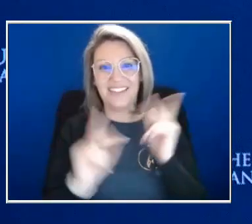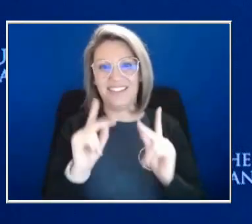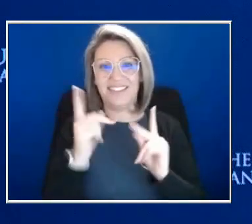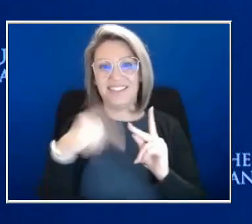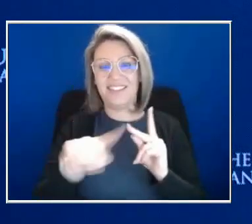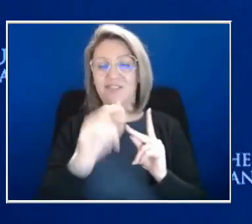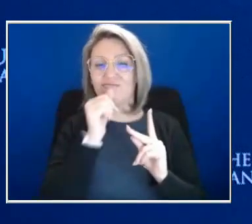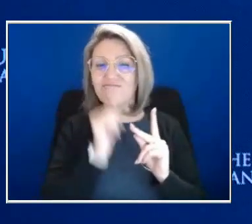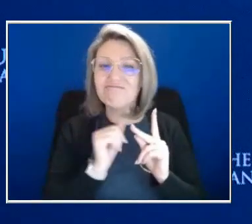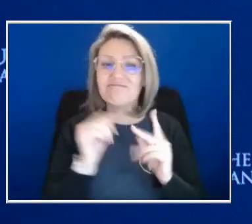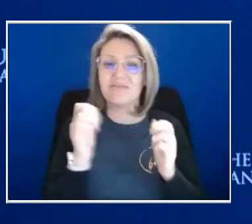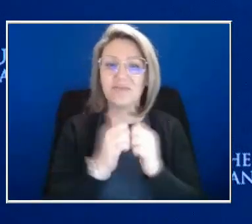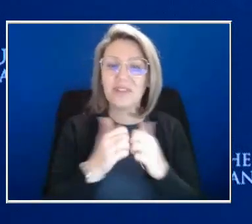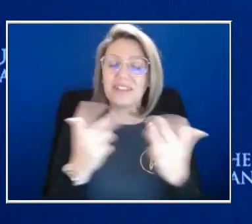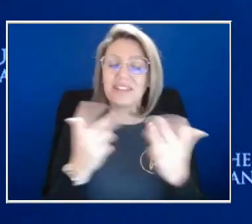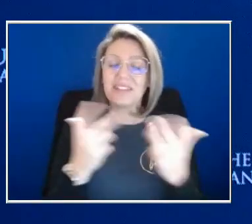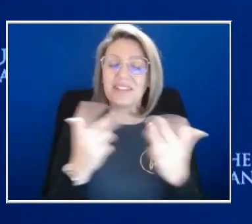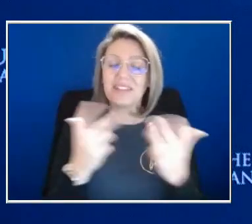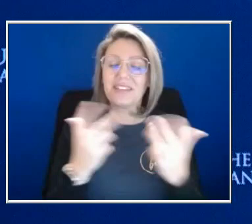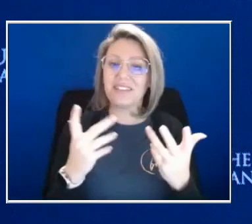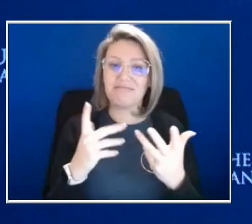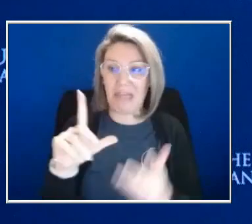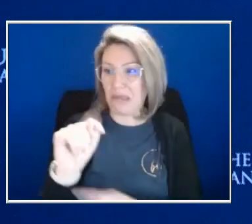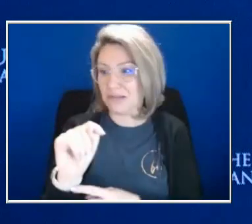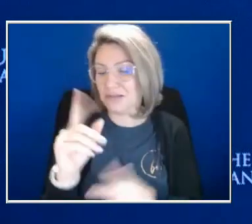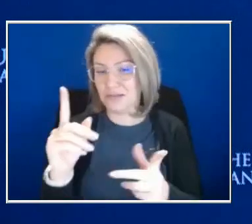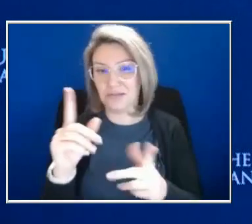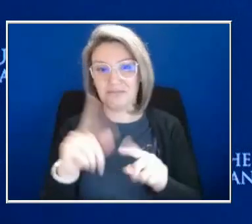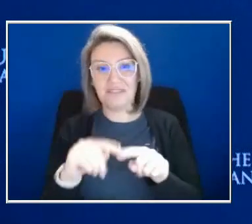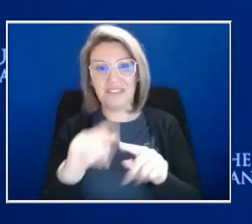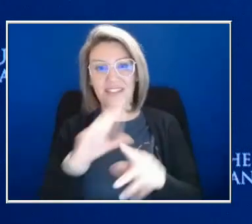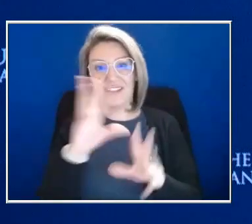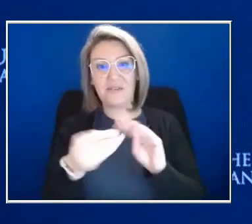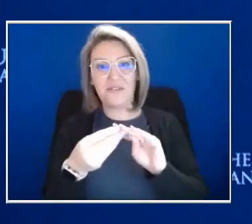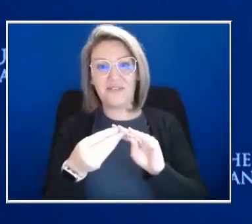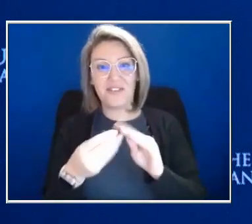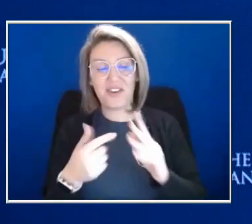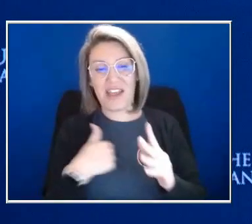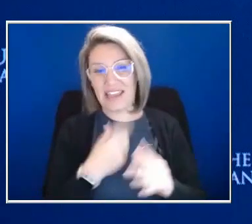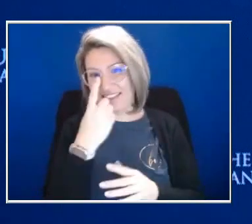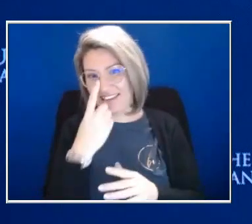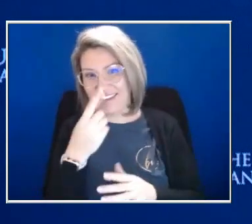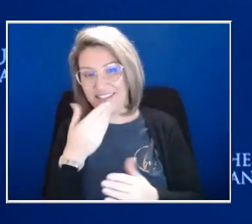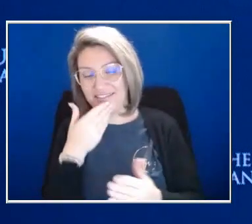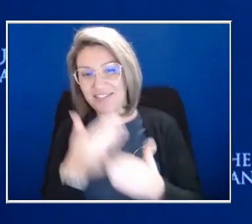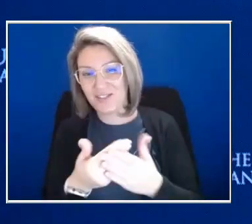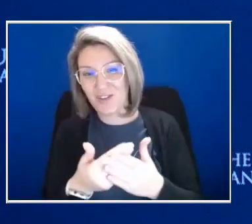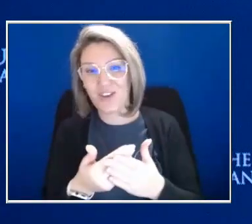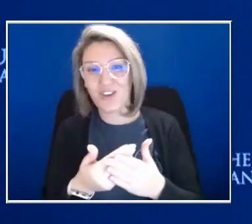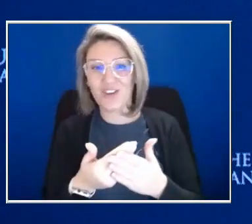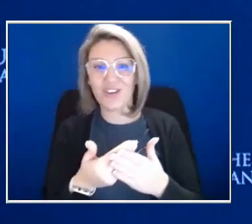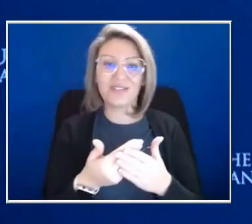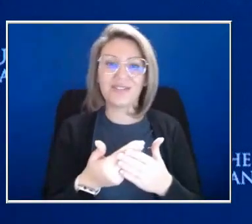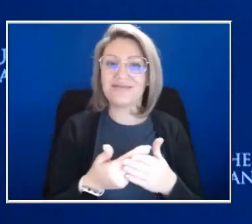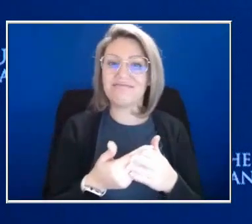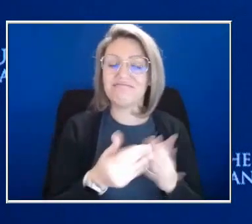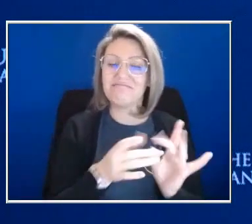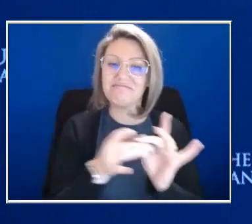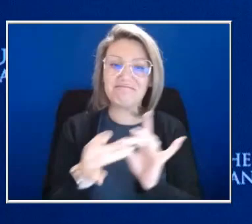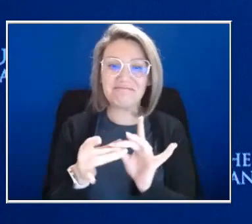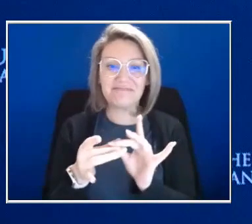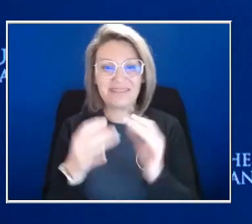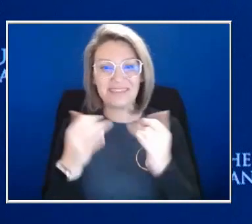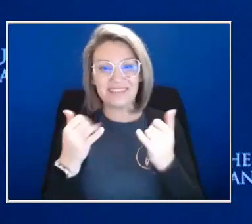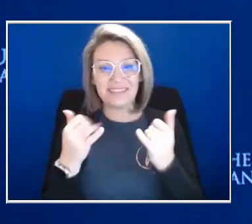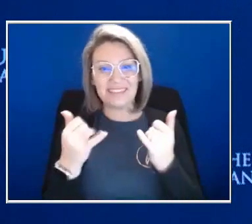on a long-term basis as well. And overall, I think this is a good segment today that we had on norovirus